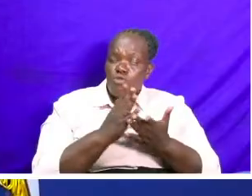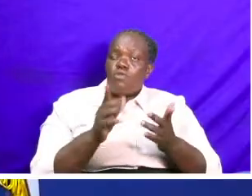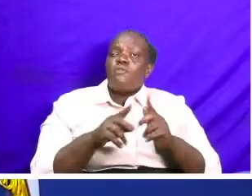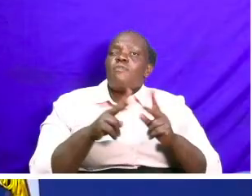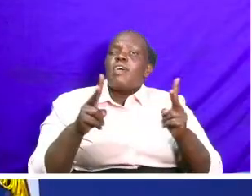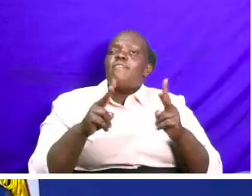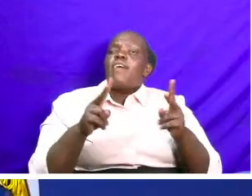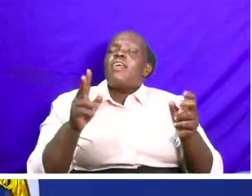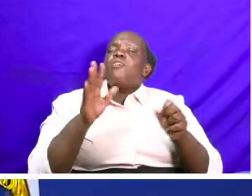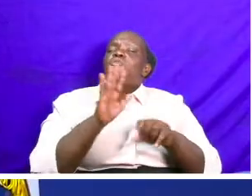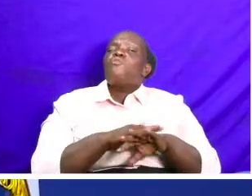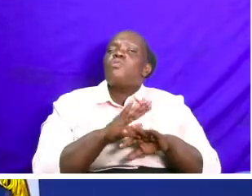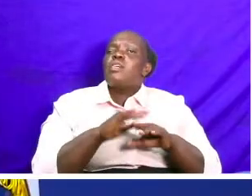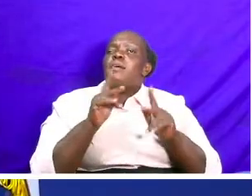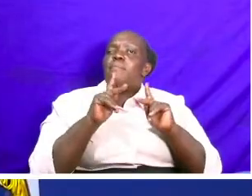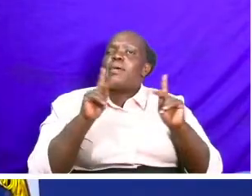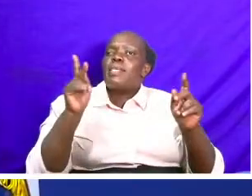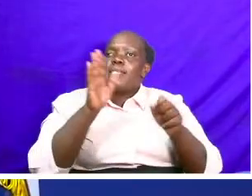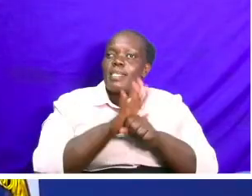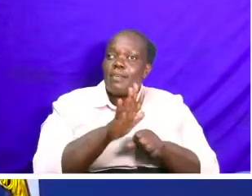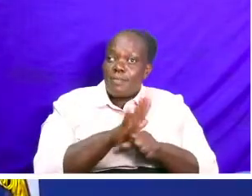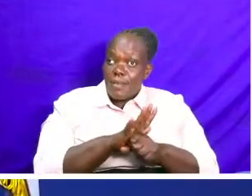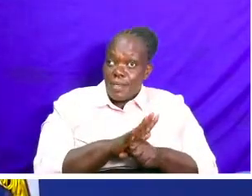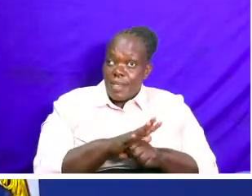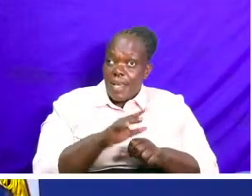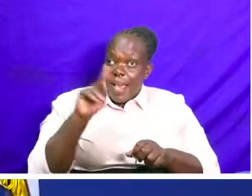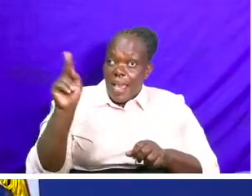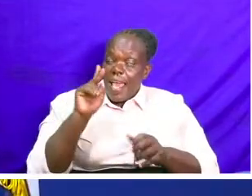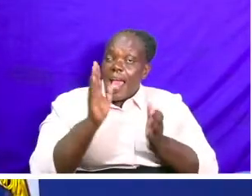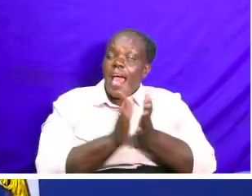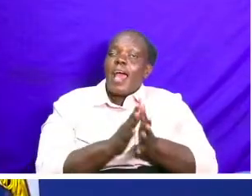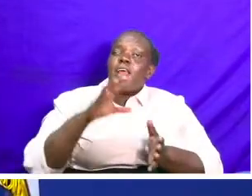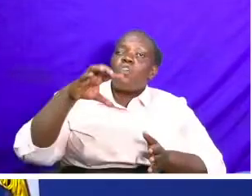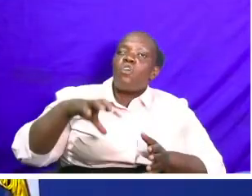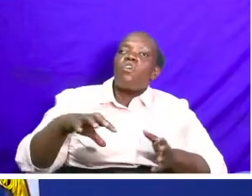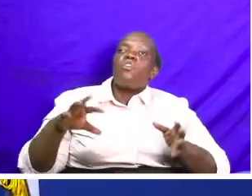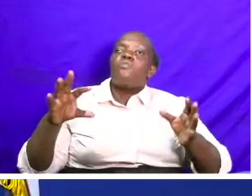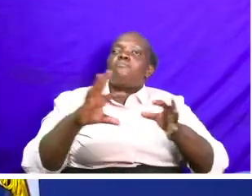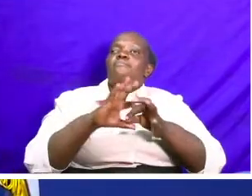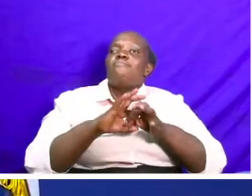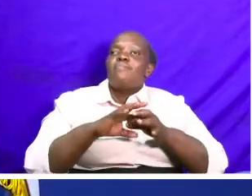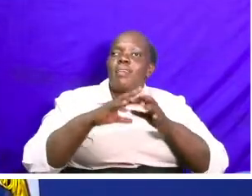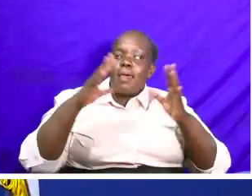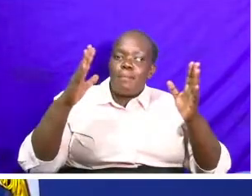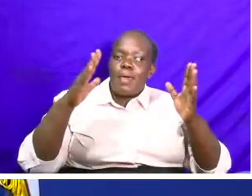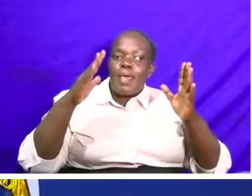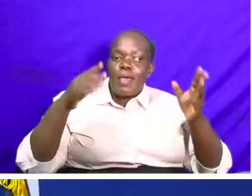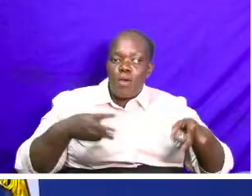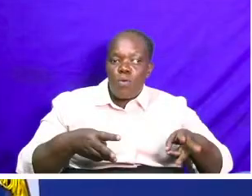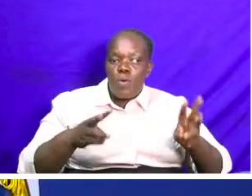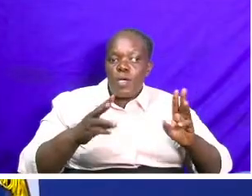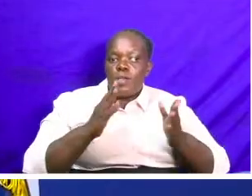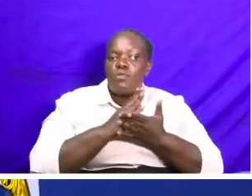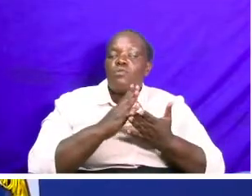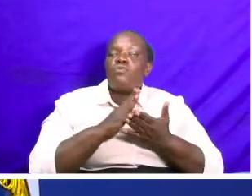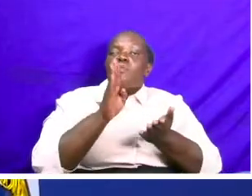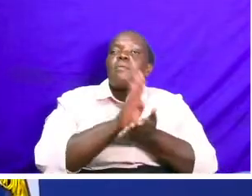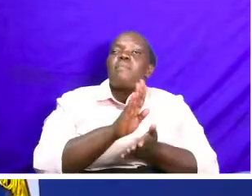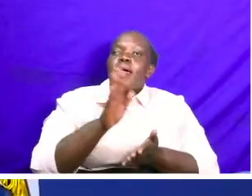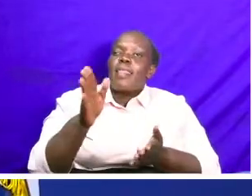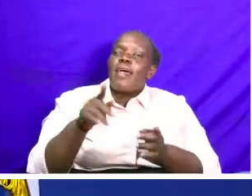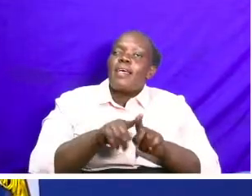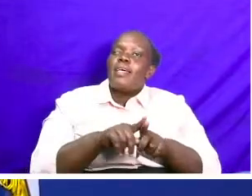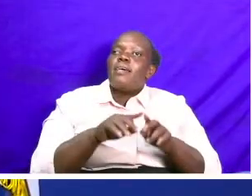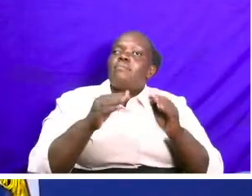good at peacekeeping missions. Kenya and Congo are intertwined in a very big way. We have banks there like